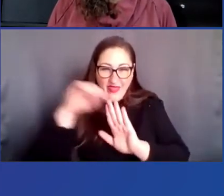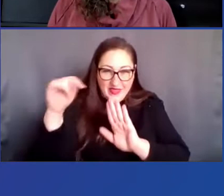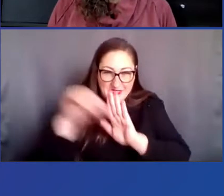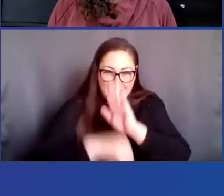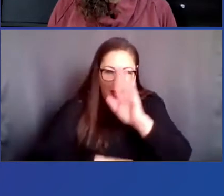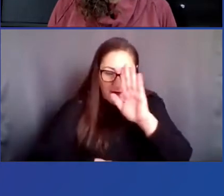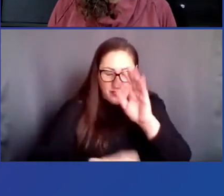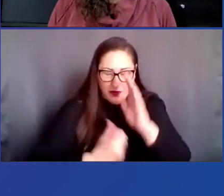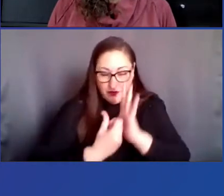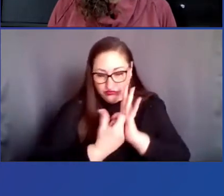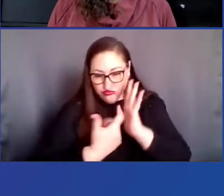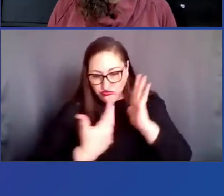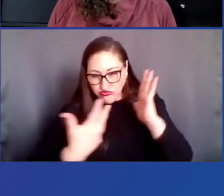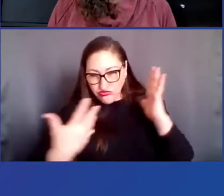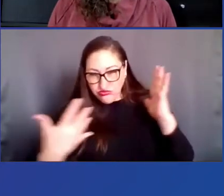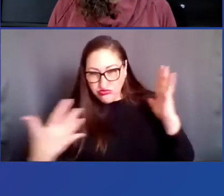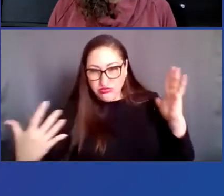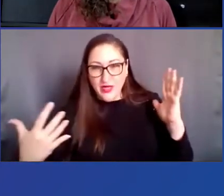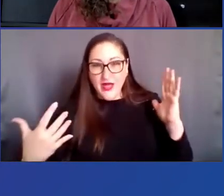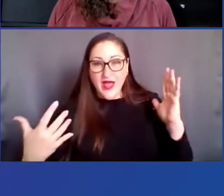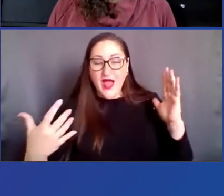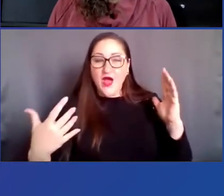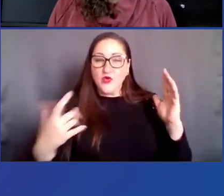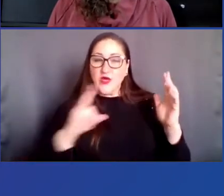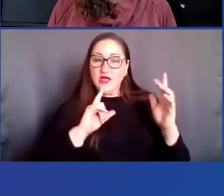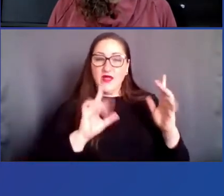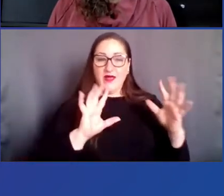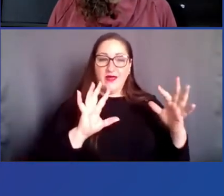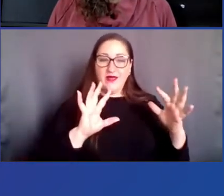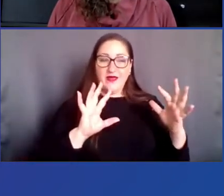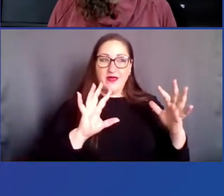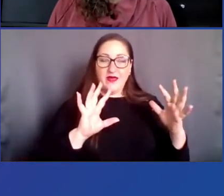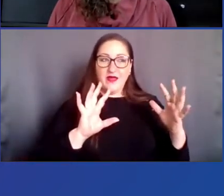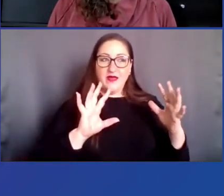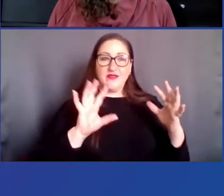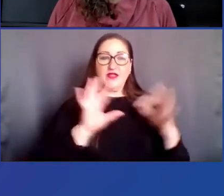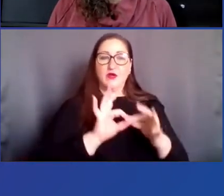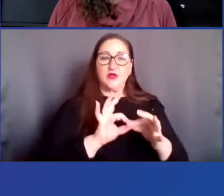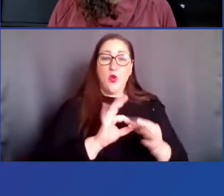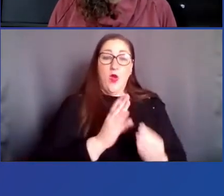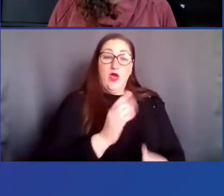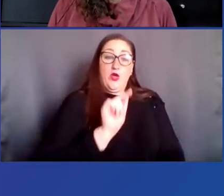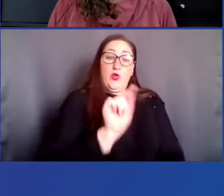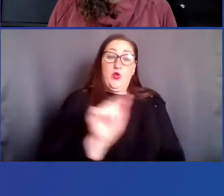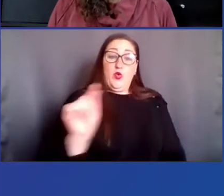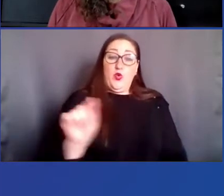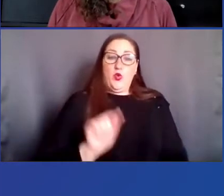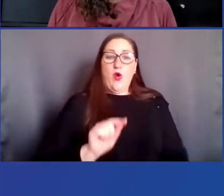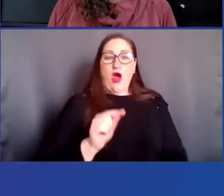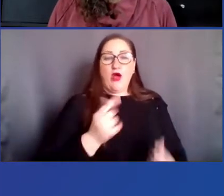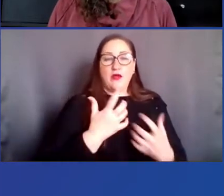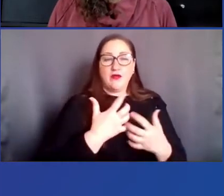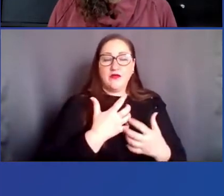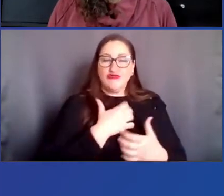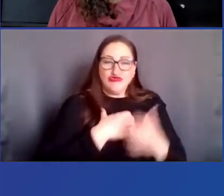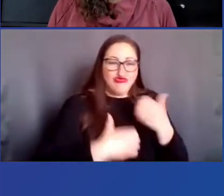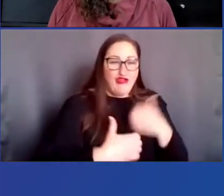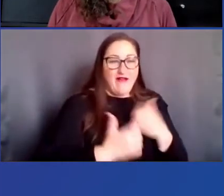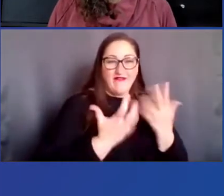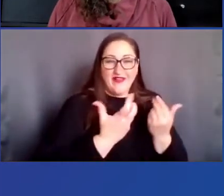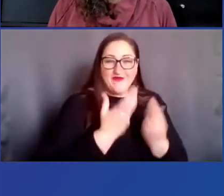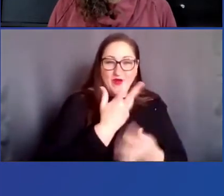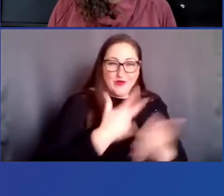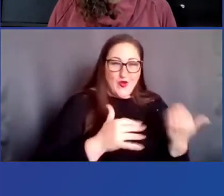with what each of you are craving about sociality, about being social, about being with folks,